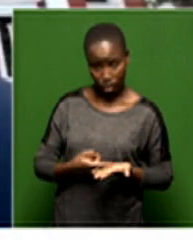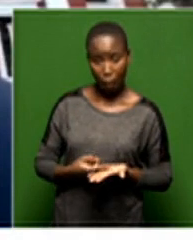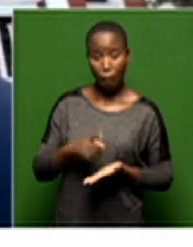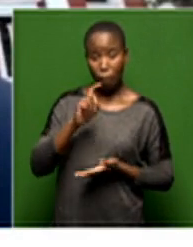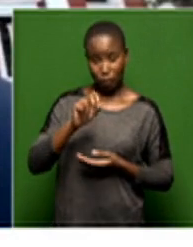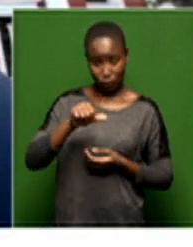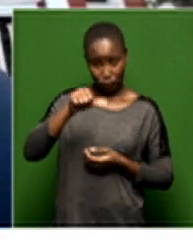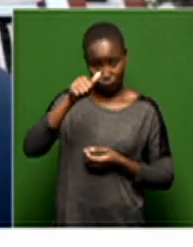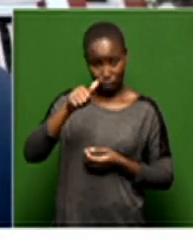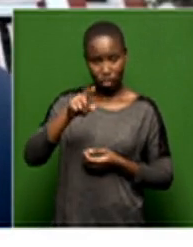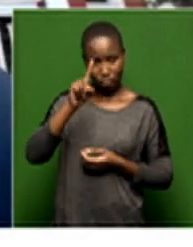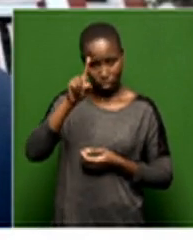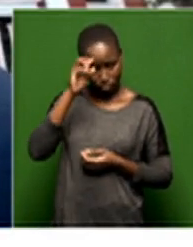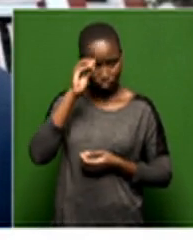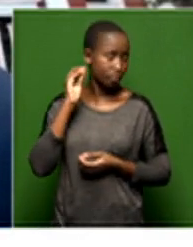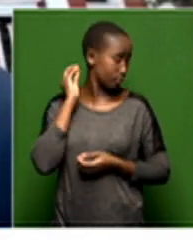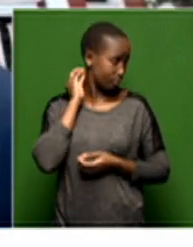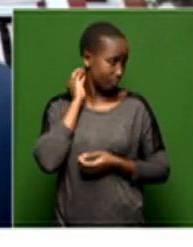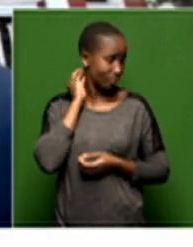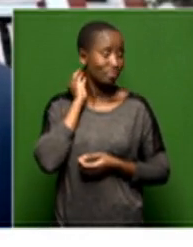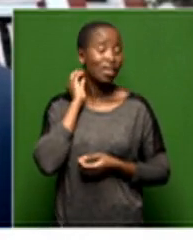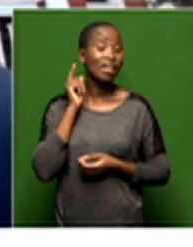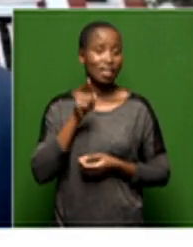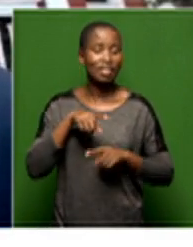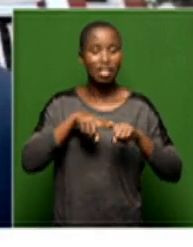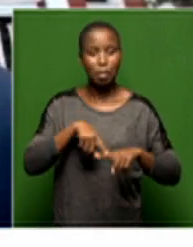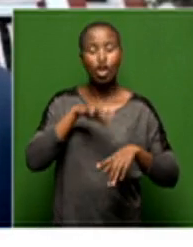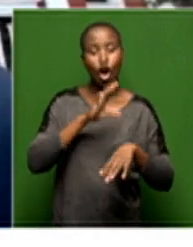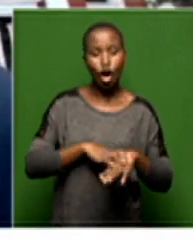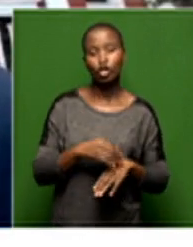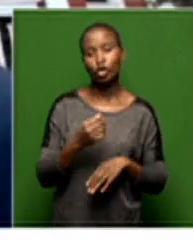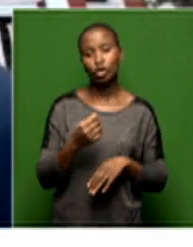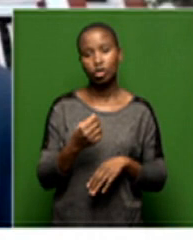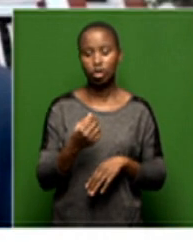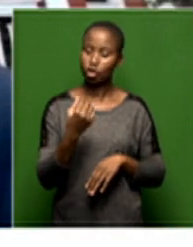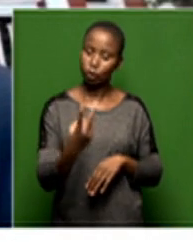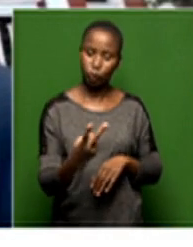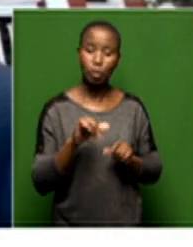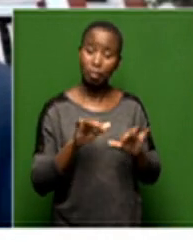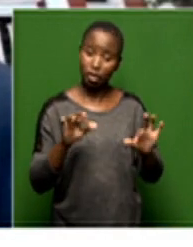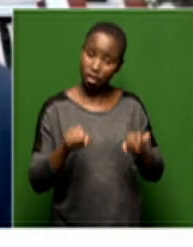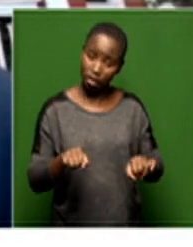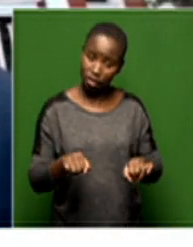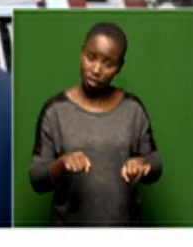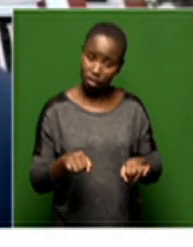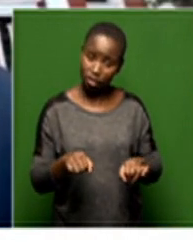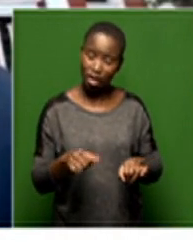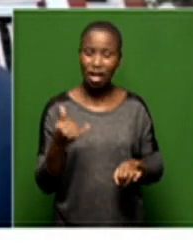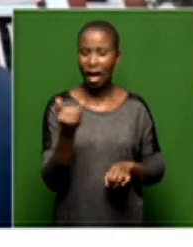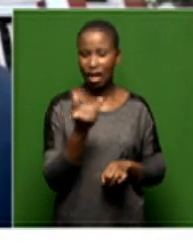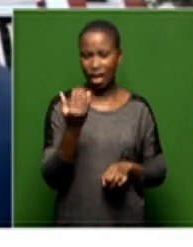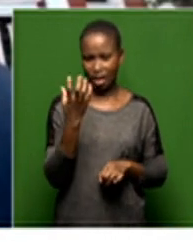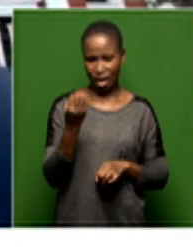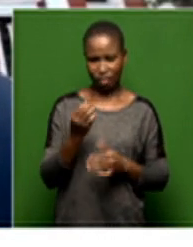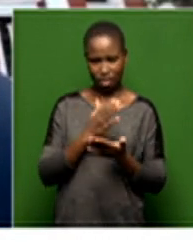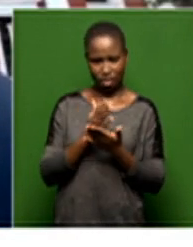firstly, take into cognizance that it takes two to tango, but also talk about private. It's like there is some shielding